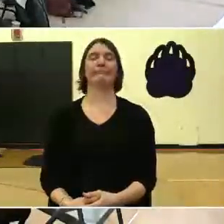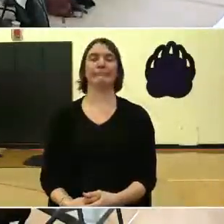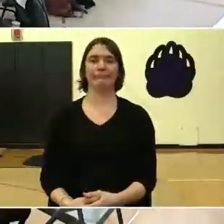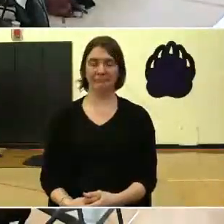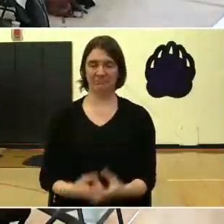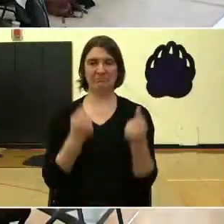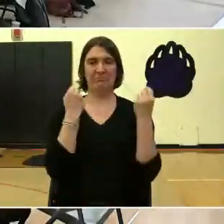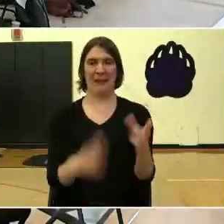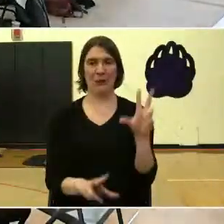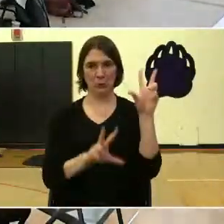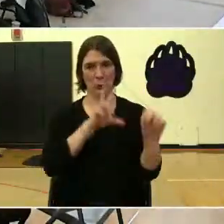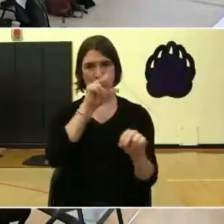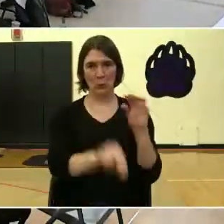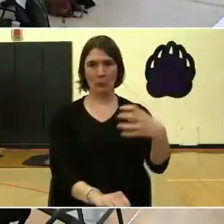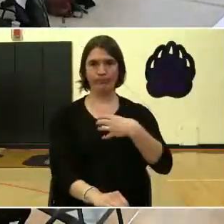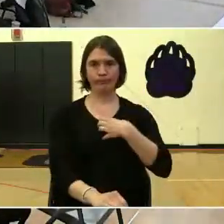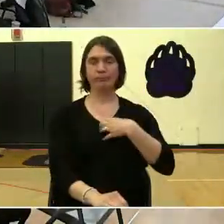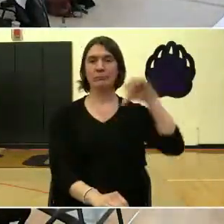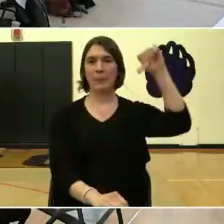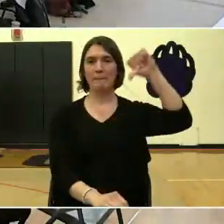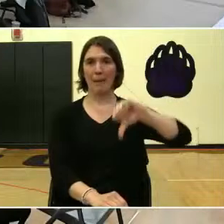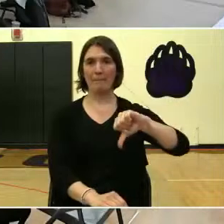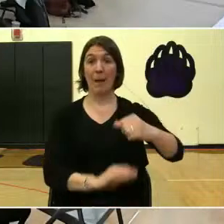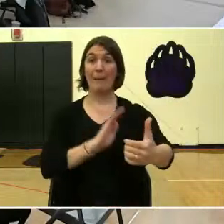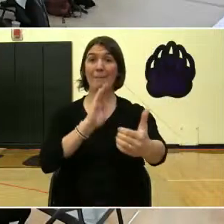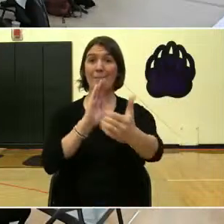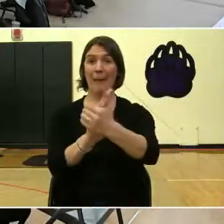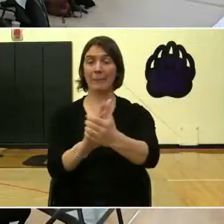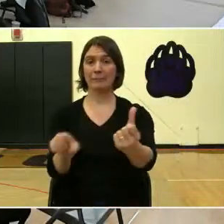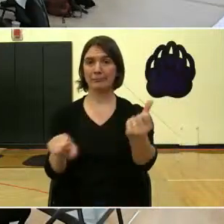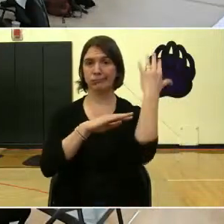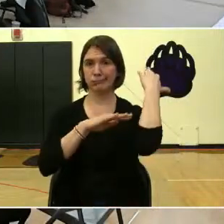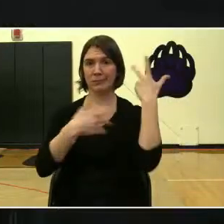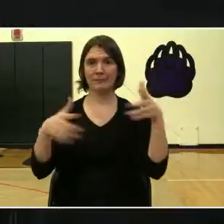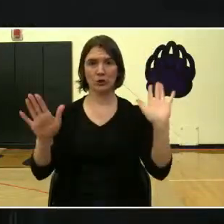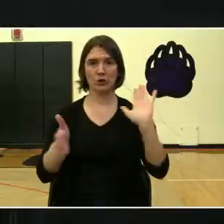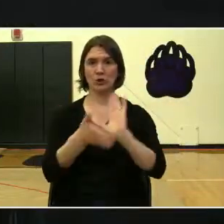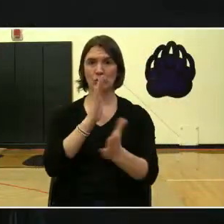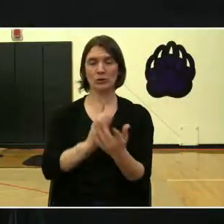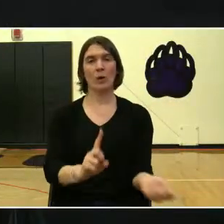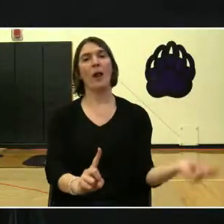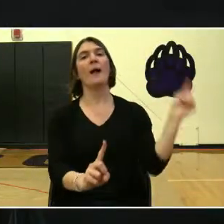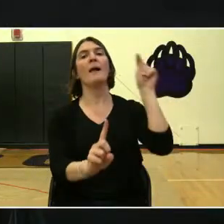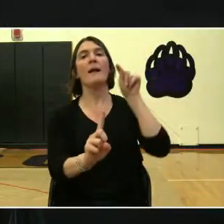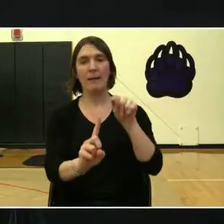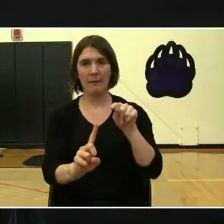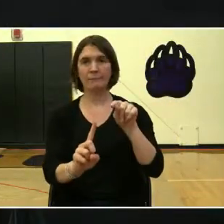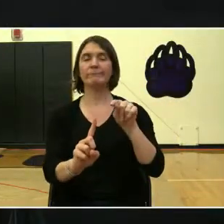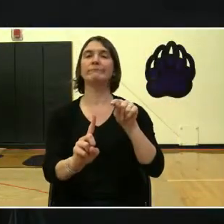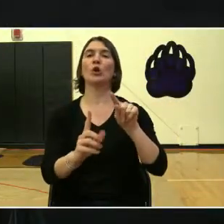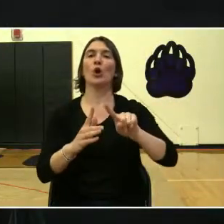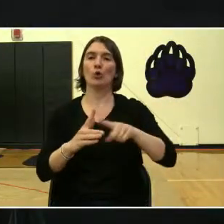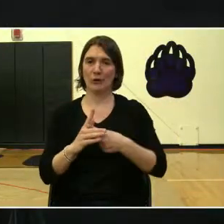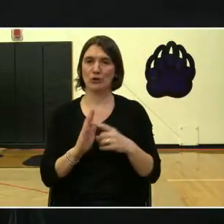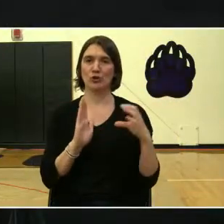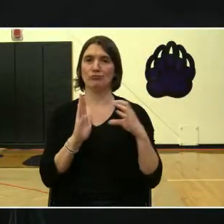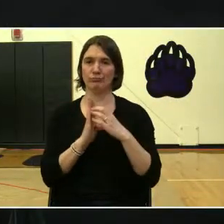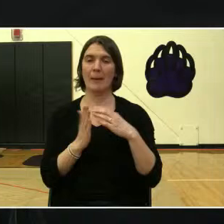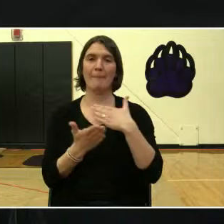you the Nays appear to have it the Nays do have it and you've defeated the oser amendment